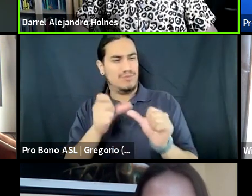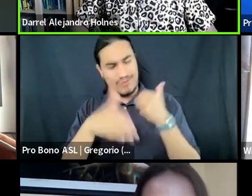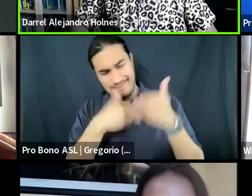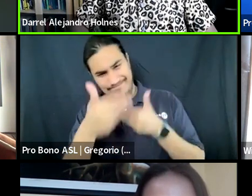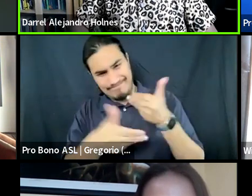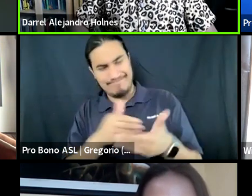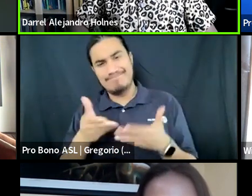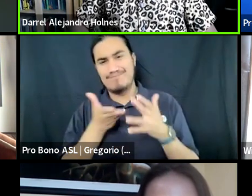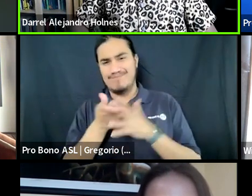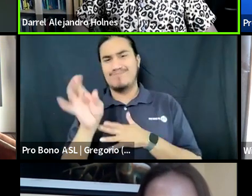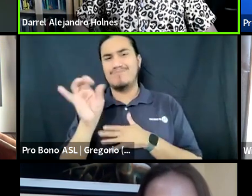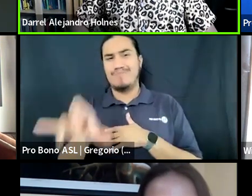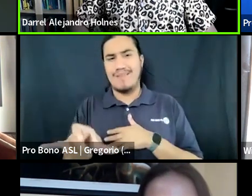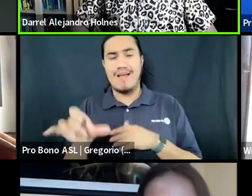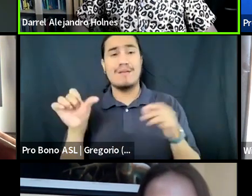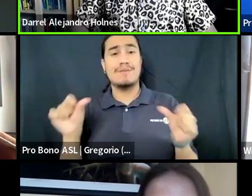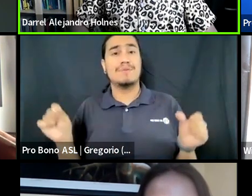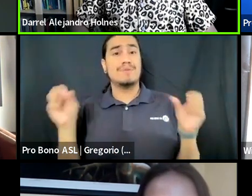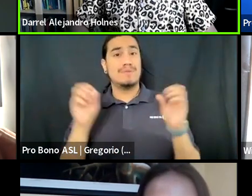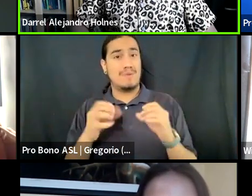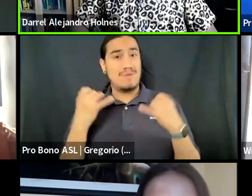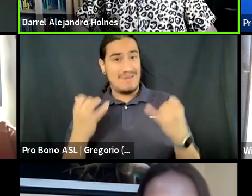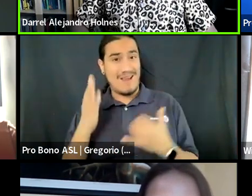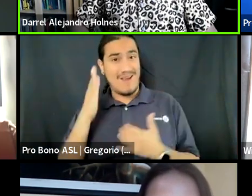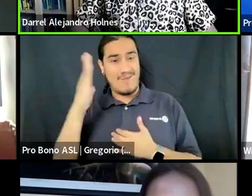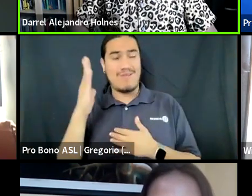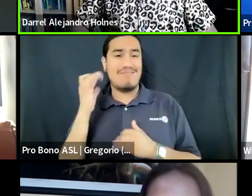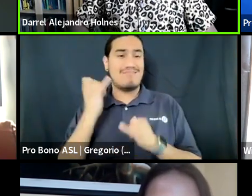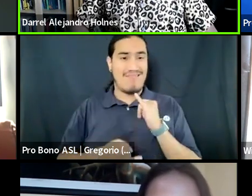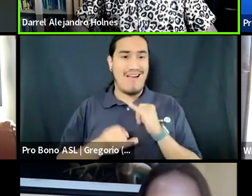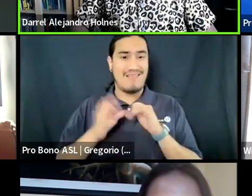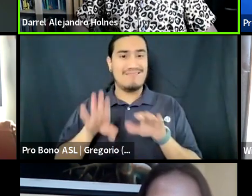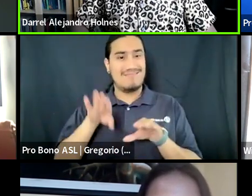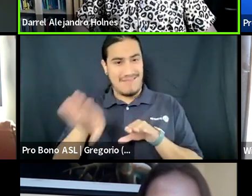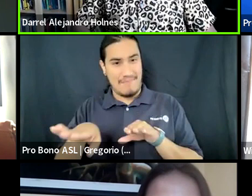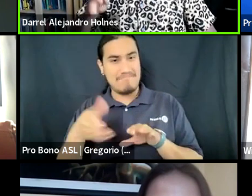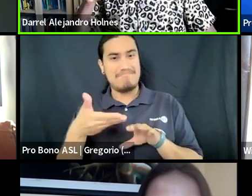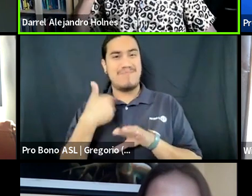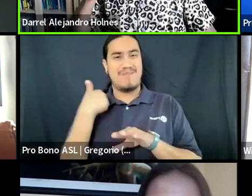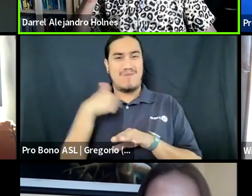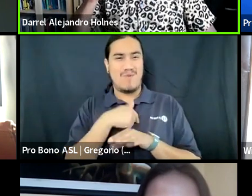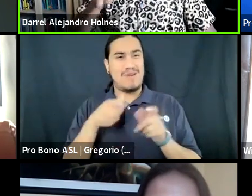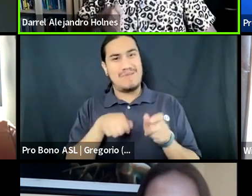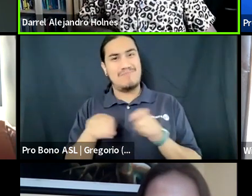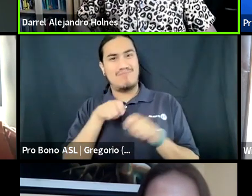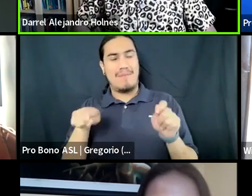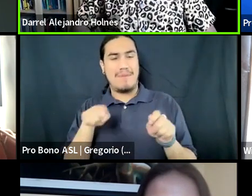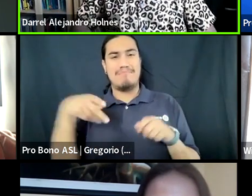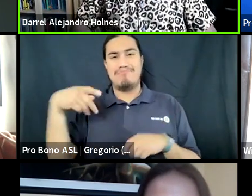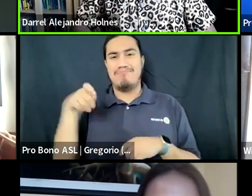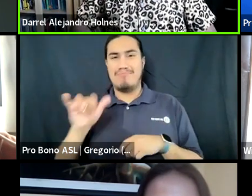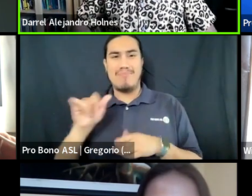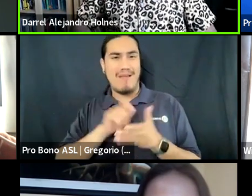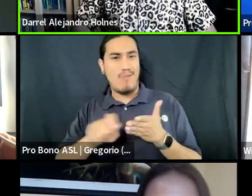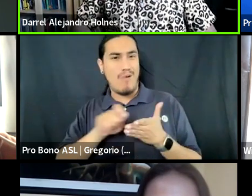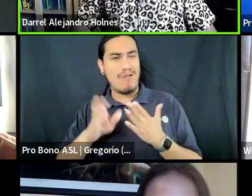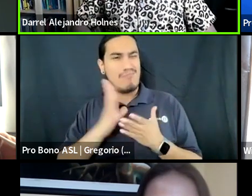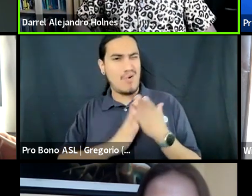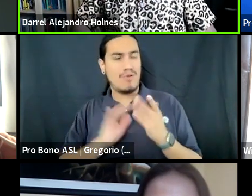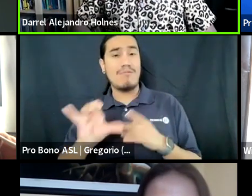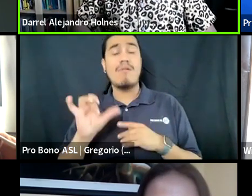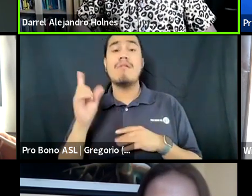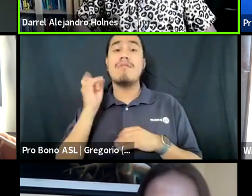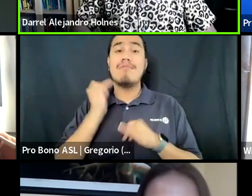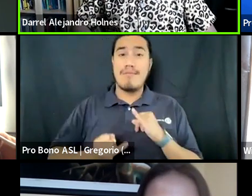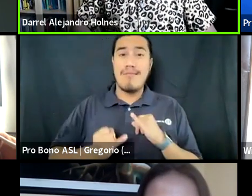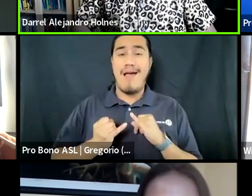it. So now we're going to take the last step before we get to sort of like the playwriting part. And the last